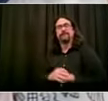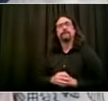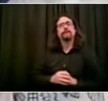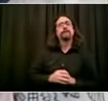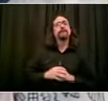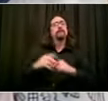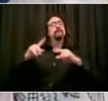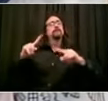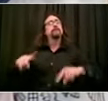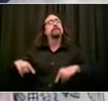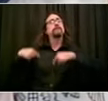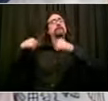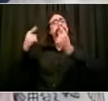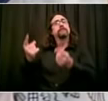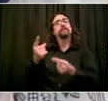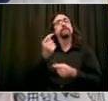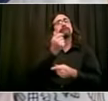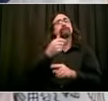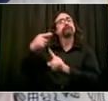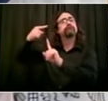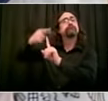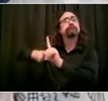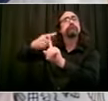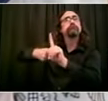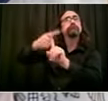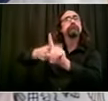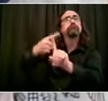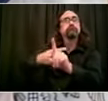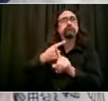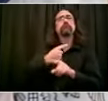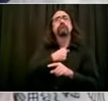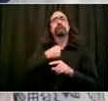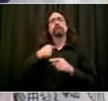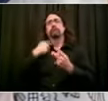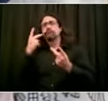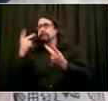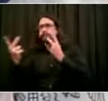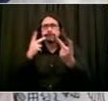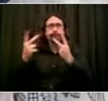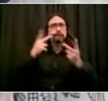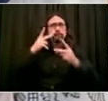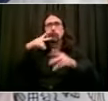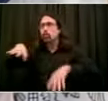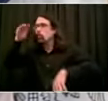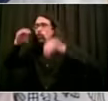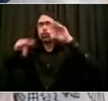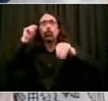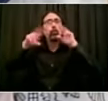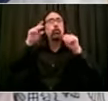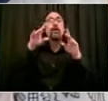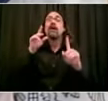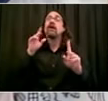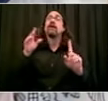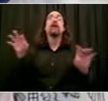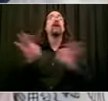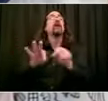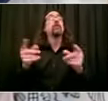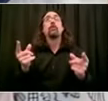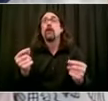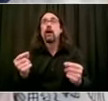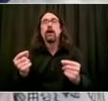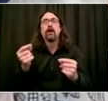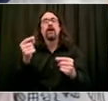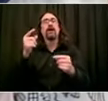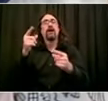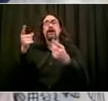data and science indicate that it's time. When the data and science tell you something, act on it. The sad reality in so much of the